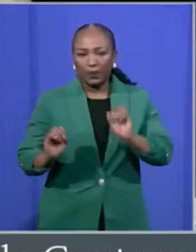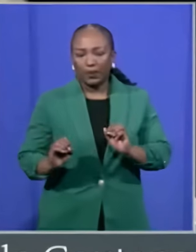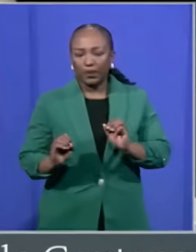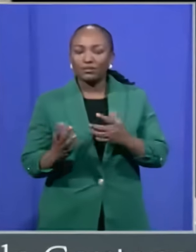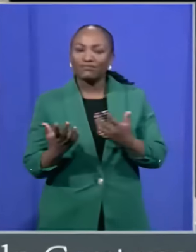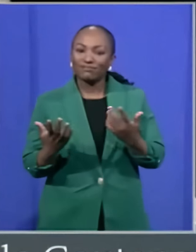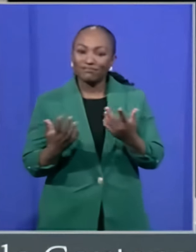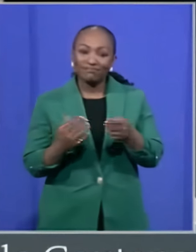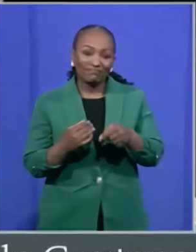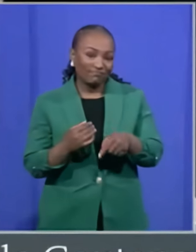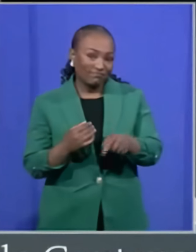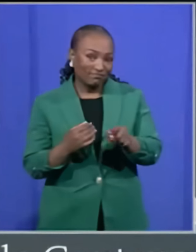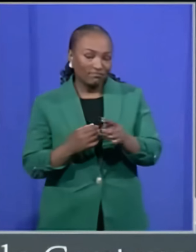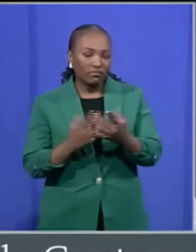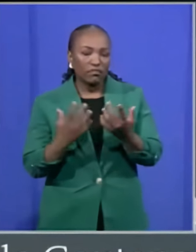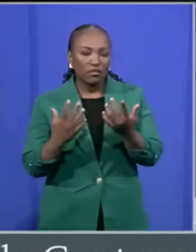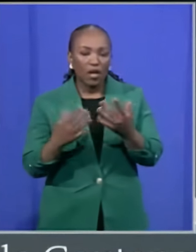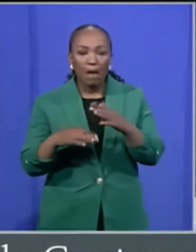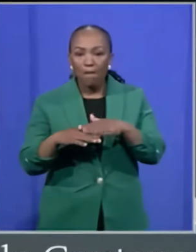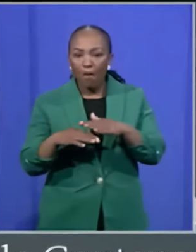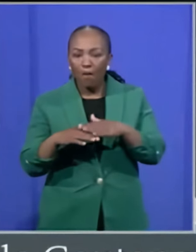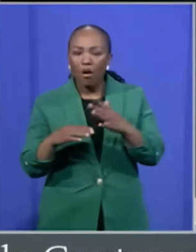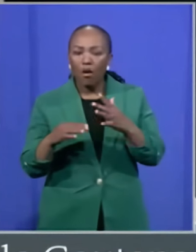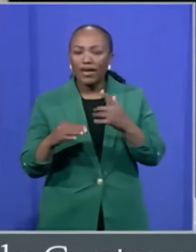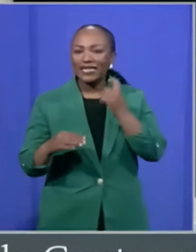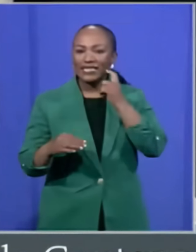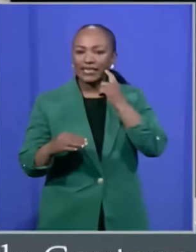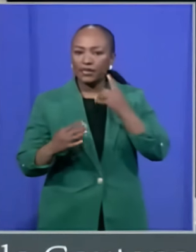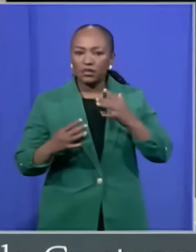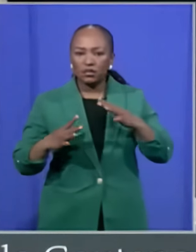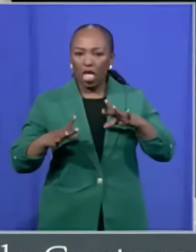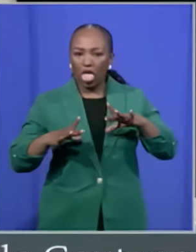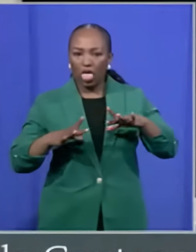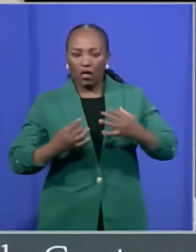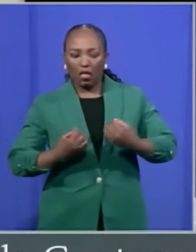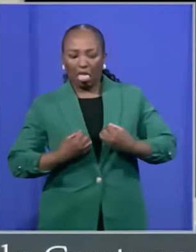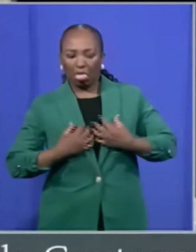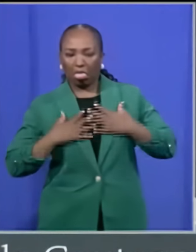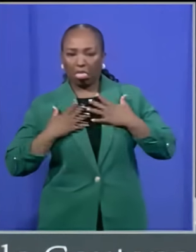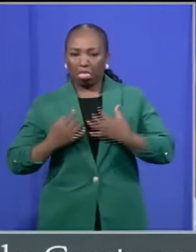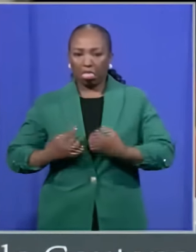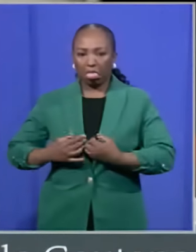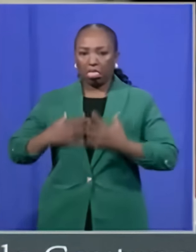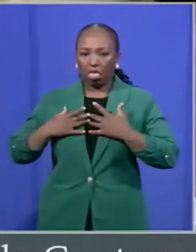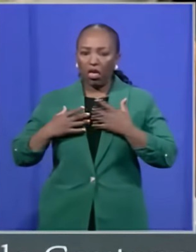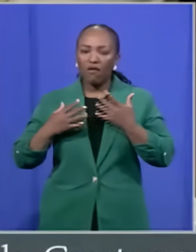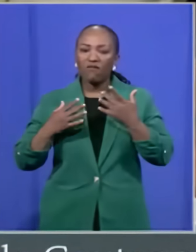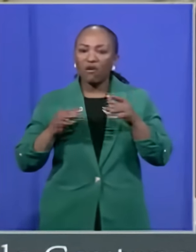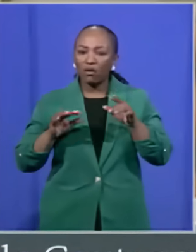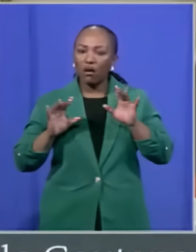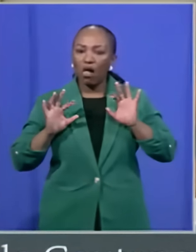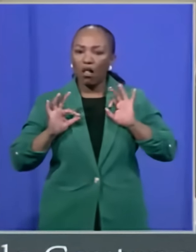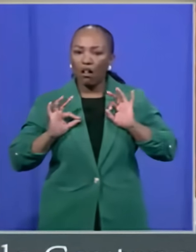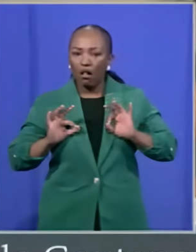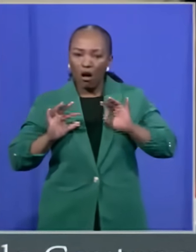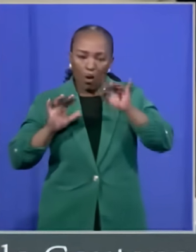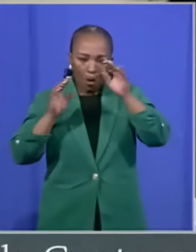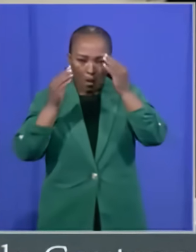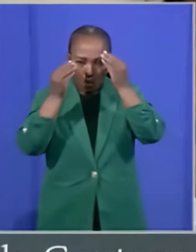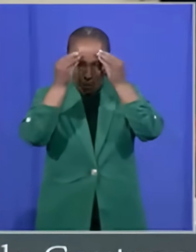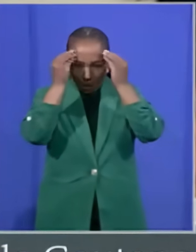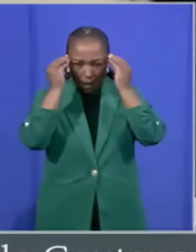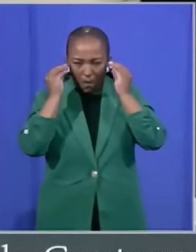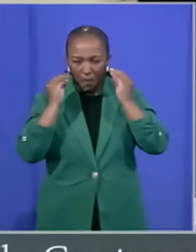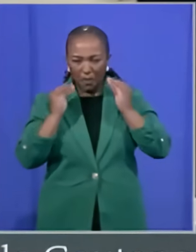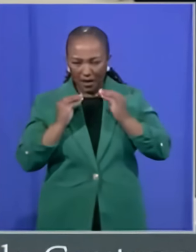vaccinated, and that led to them being vulnerable to being infected with the measles virus. And the